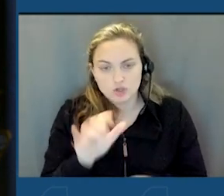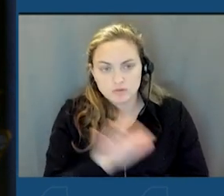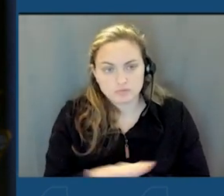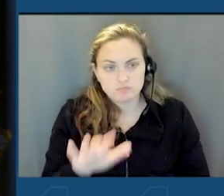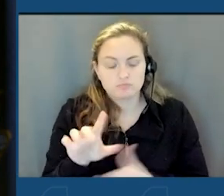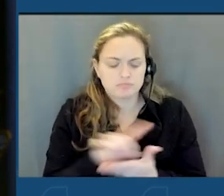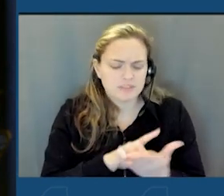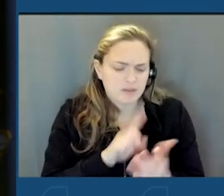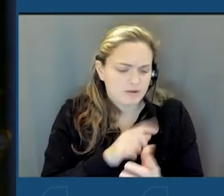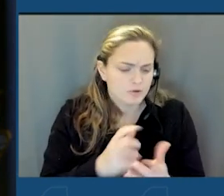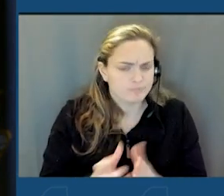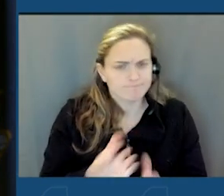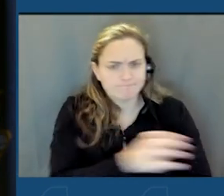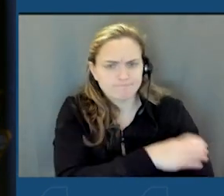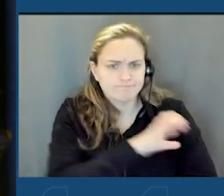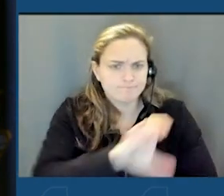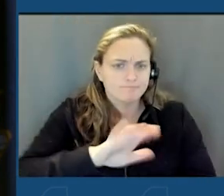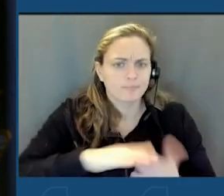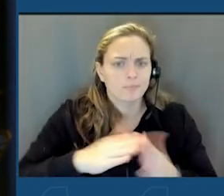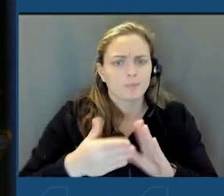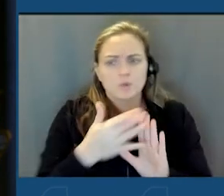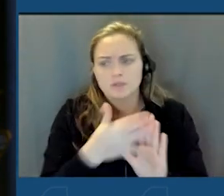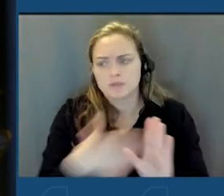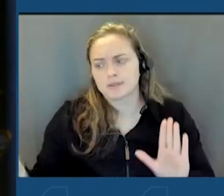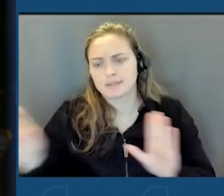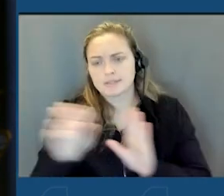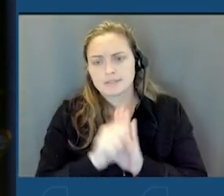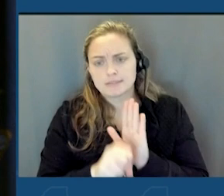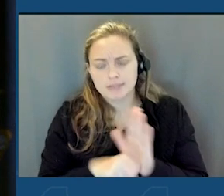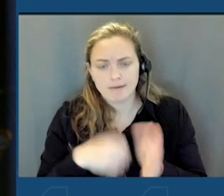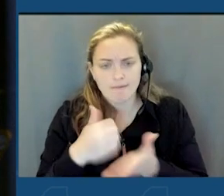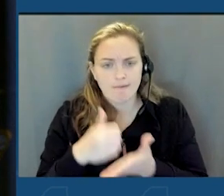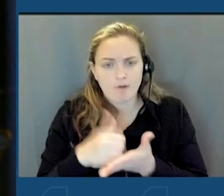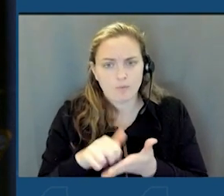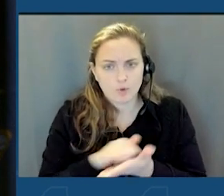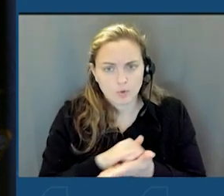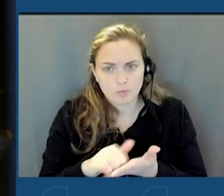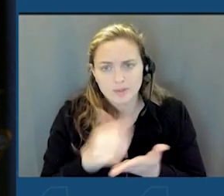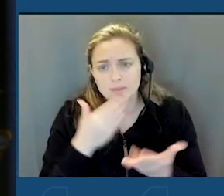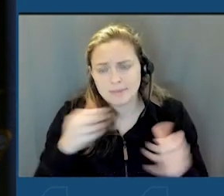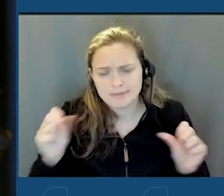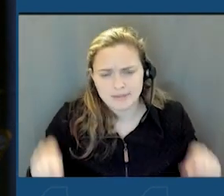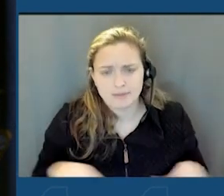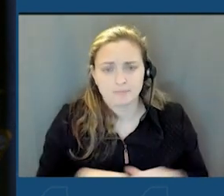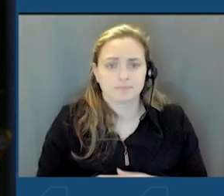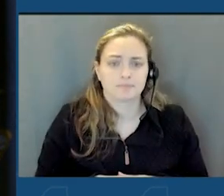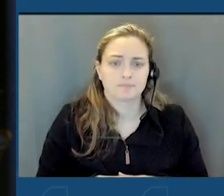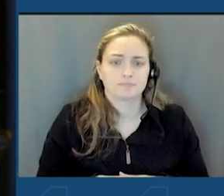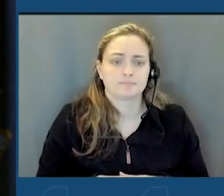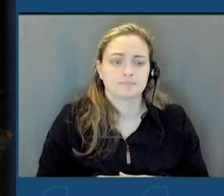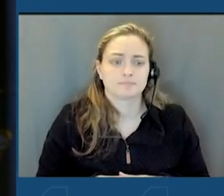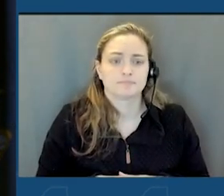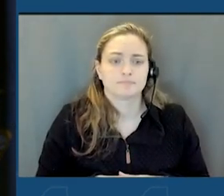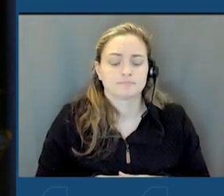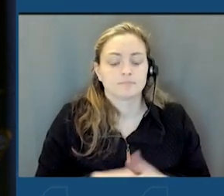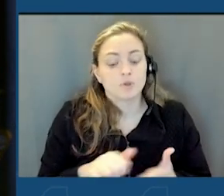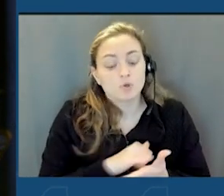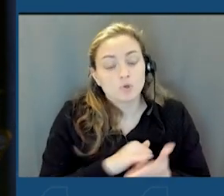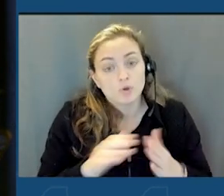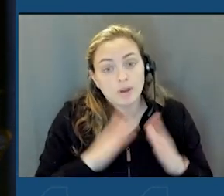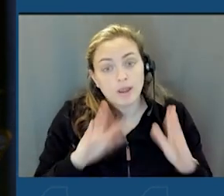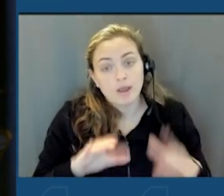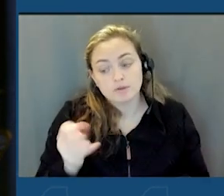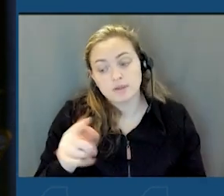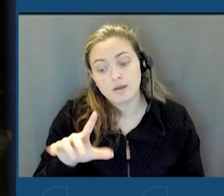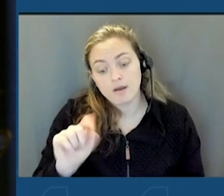to empower communities across the state and help New York be the best it can be. The New York Housing Compact